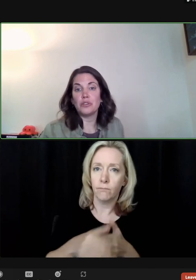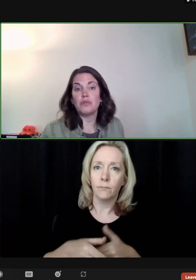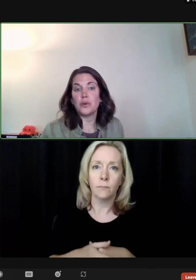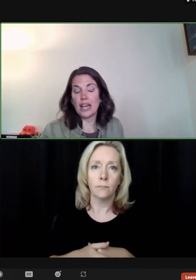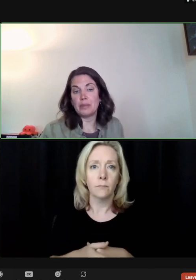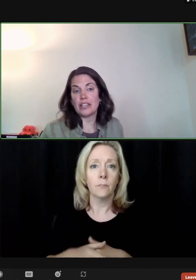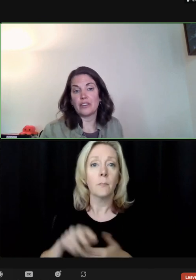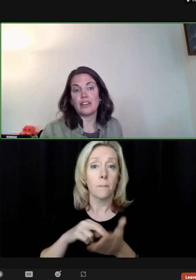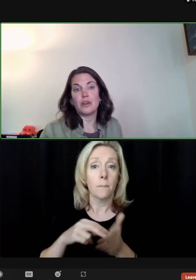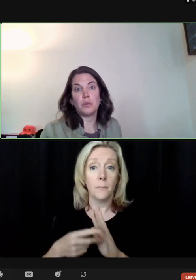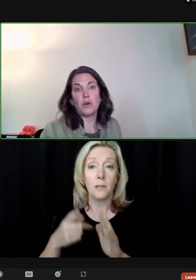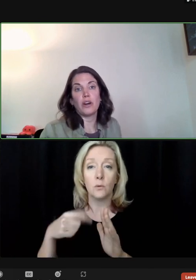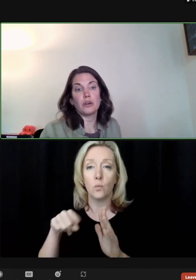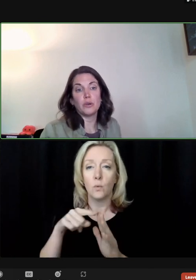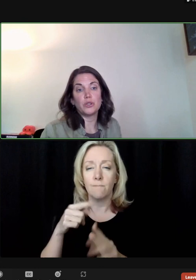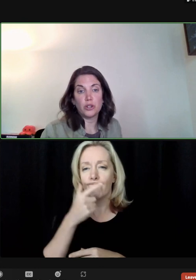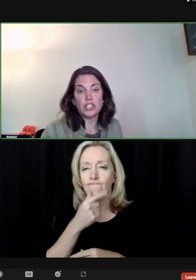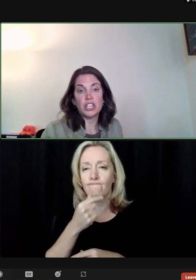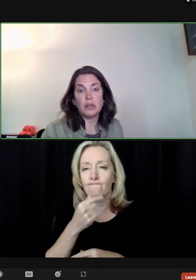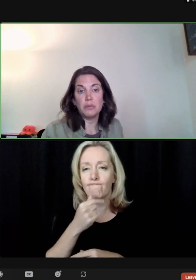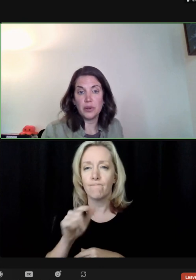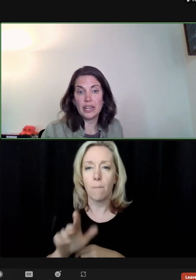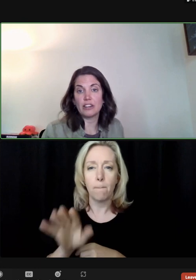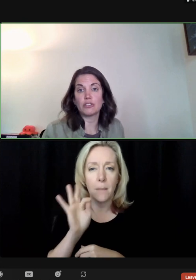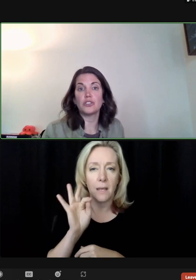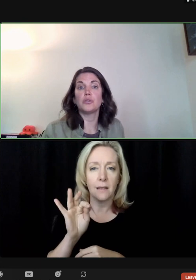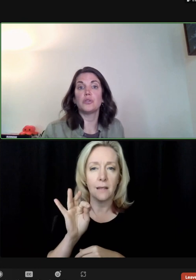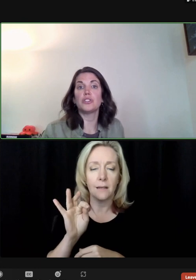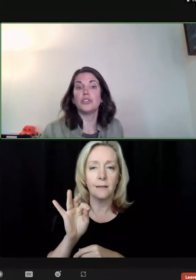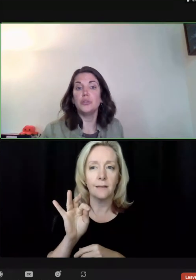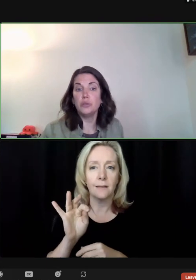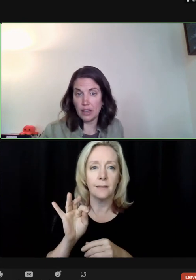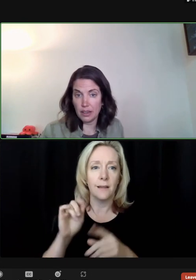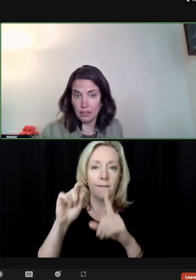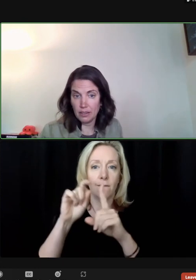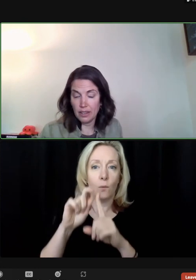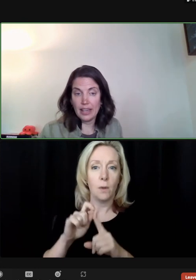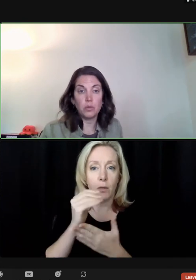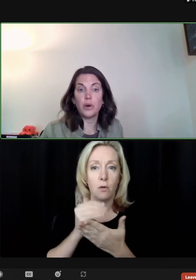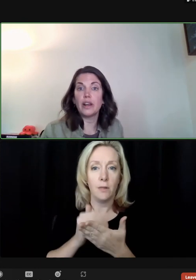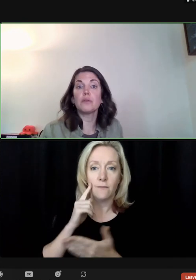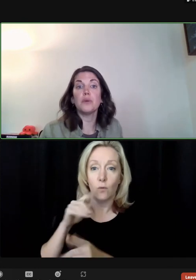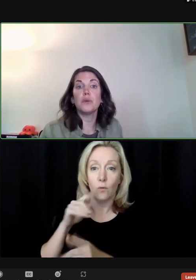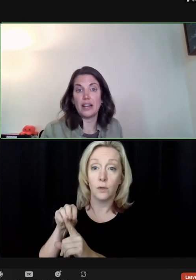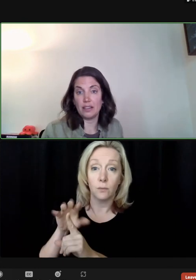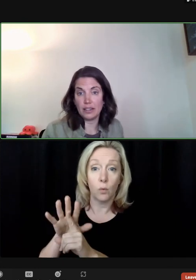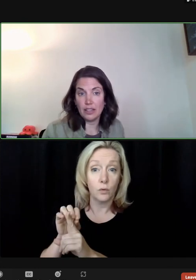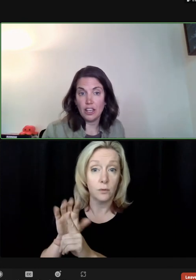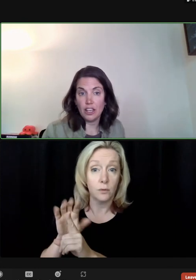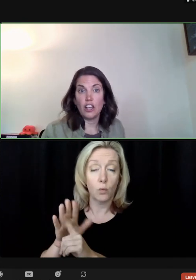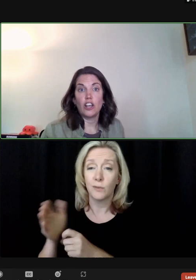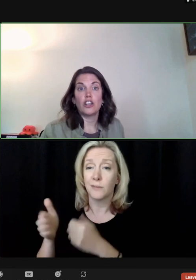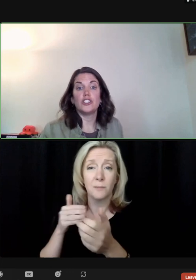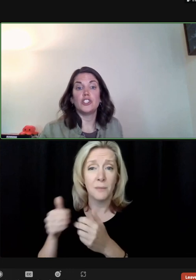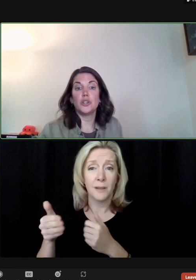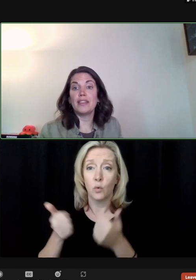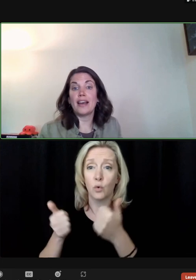that initial vocabulary that we want our most emerging communicators to start using in whatever